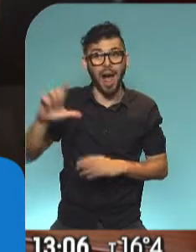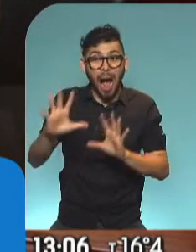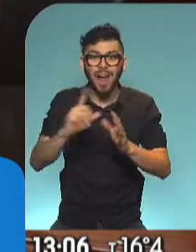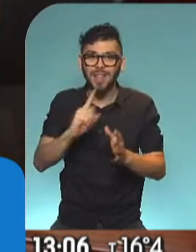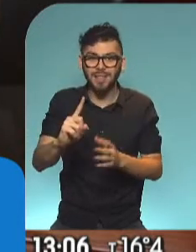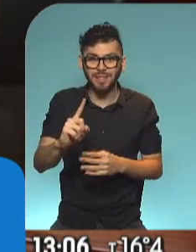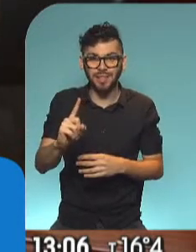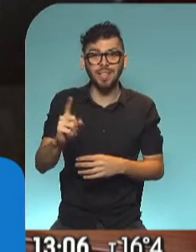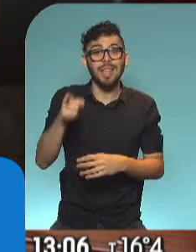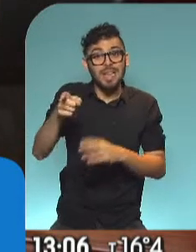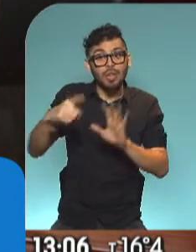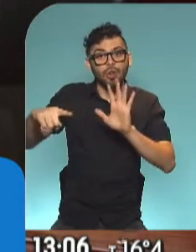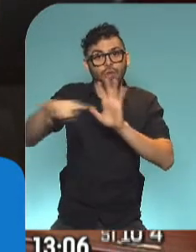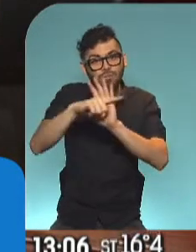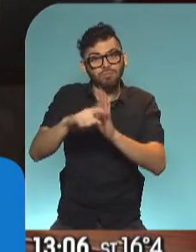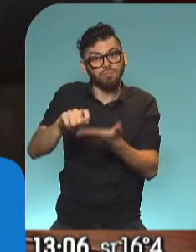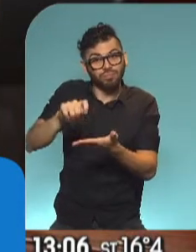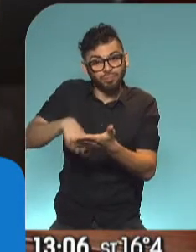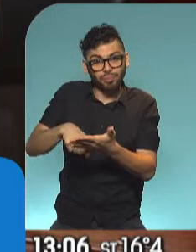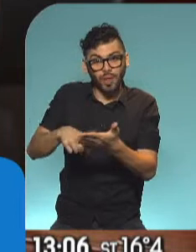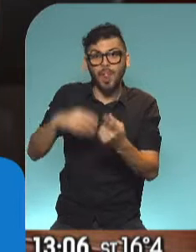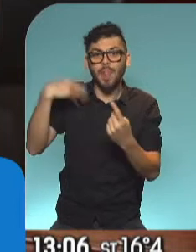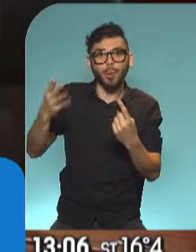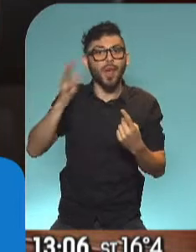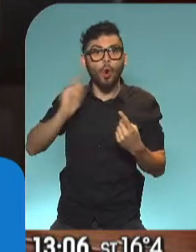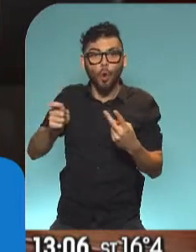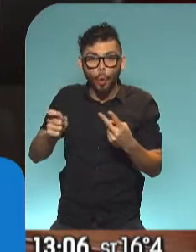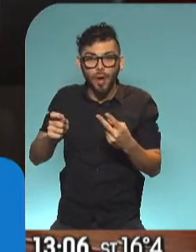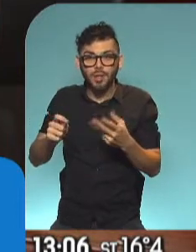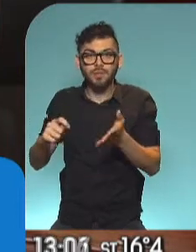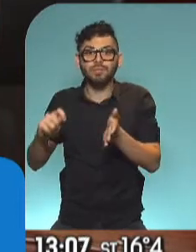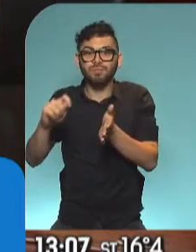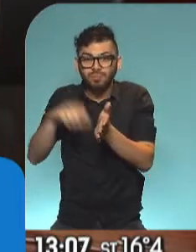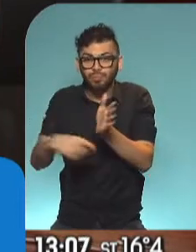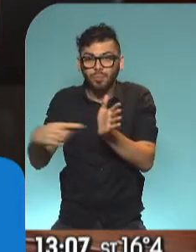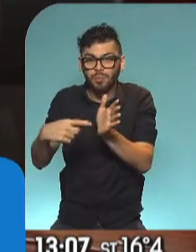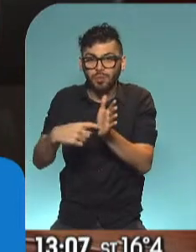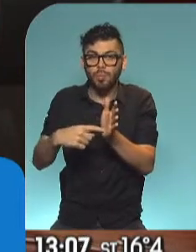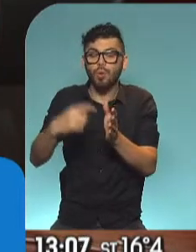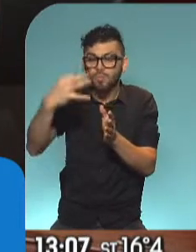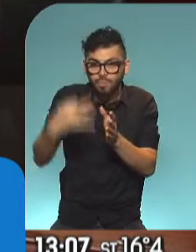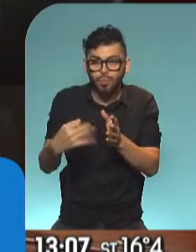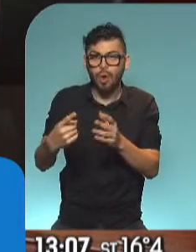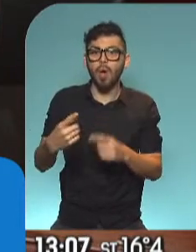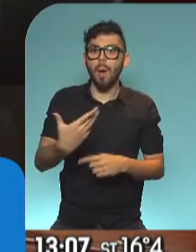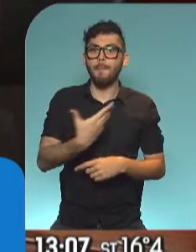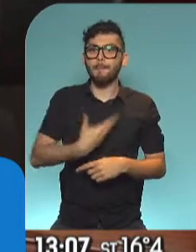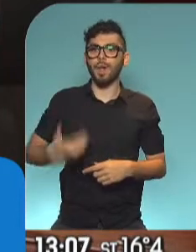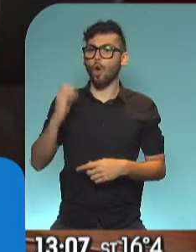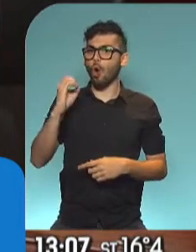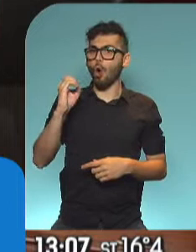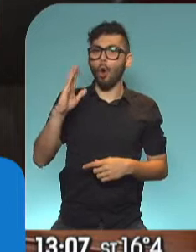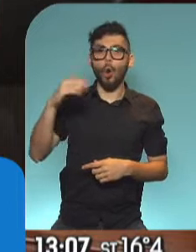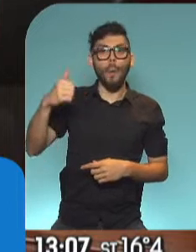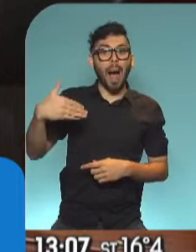Leader McConnell and then Chairman Grassley used to justify their refusal to even meet with President Obama's Supreme